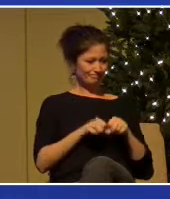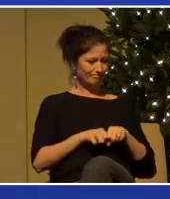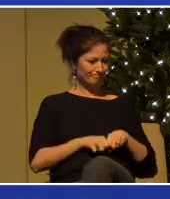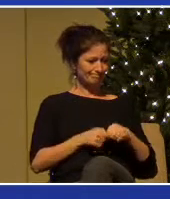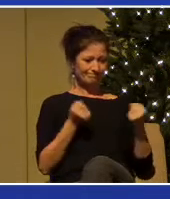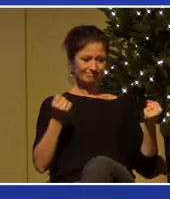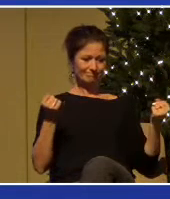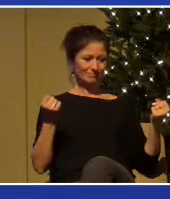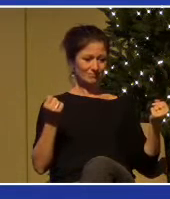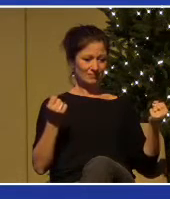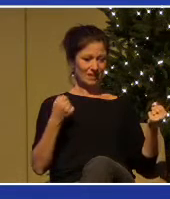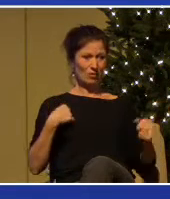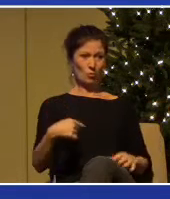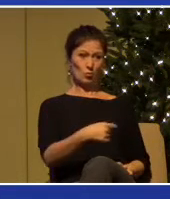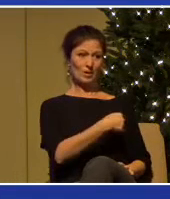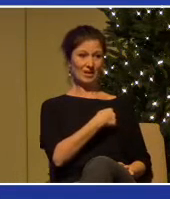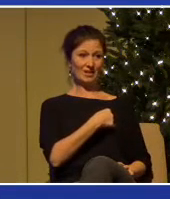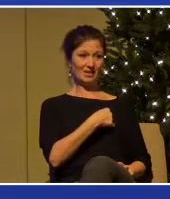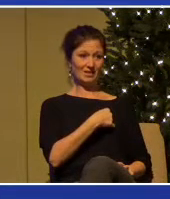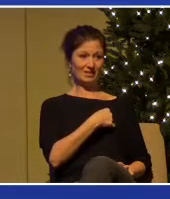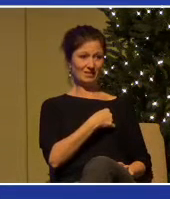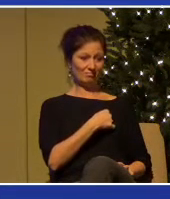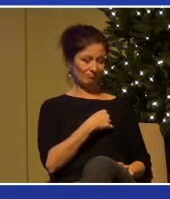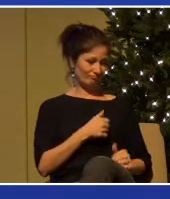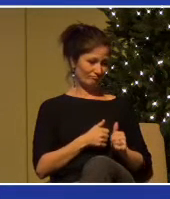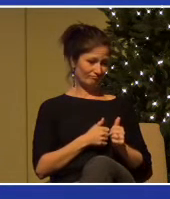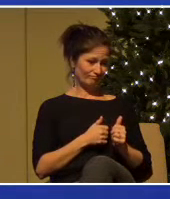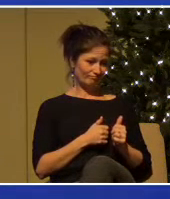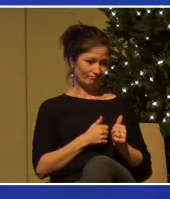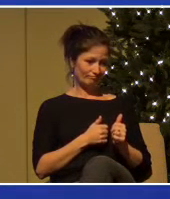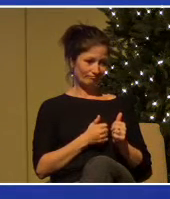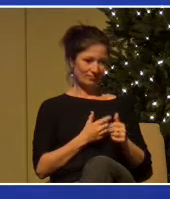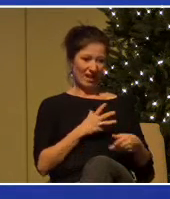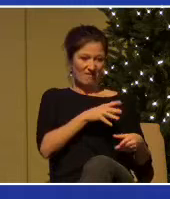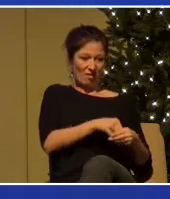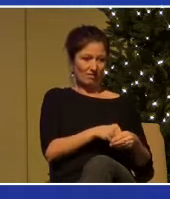brokennesses that we discover we're in.